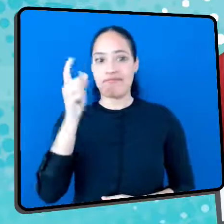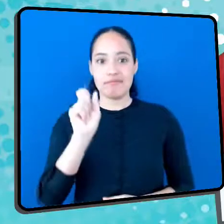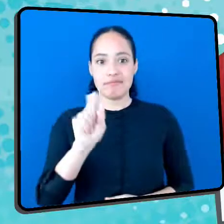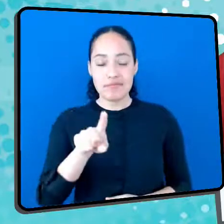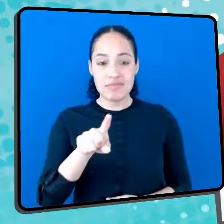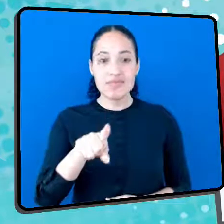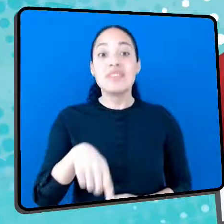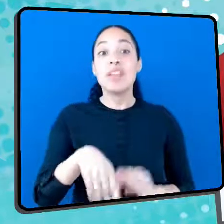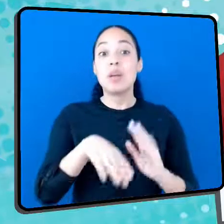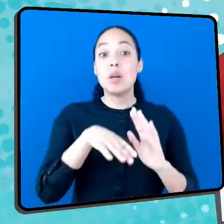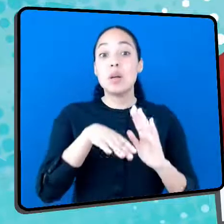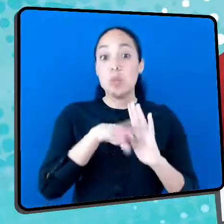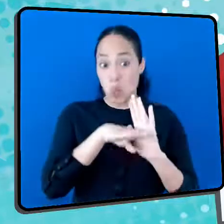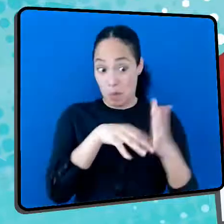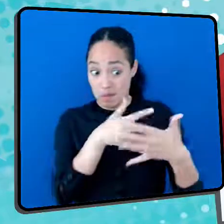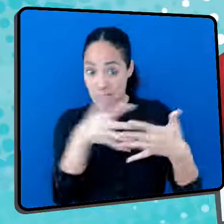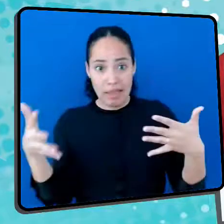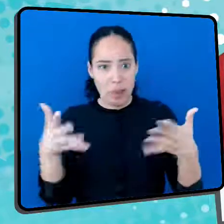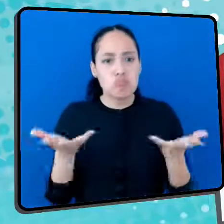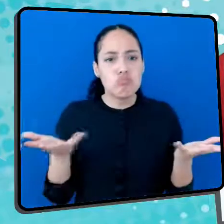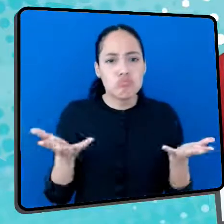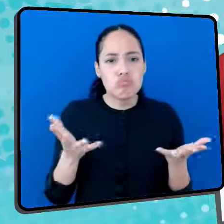language?